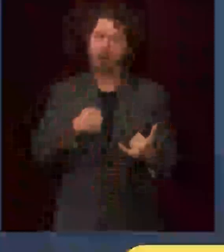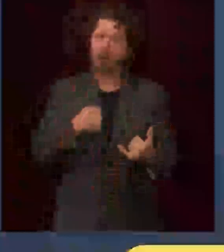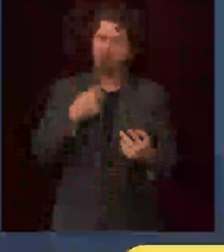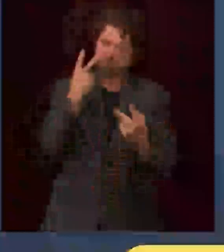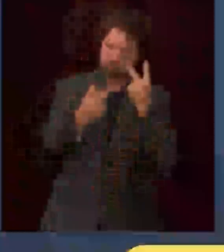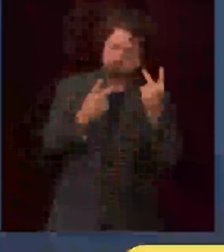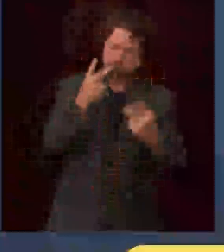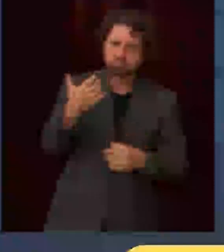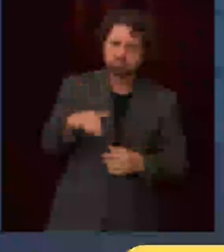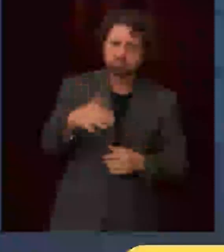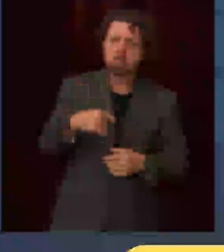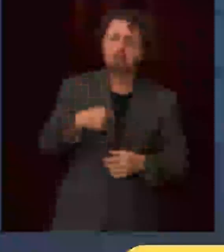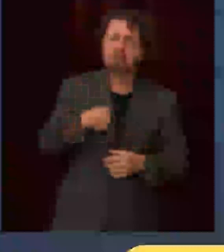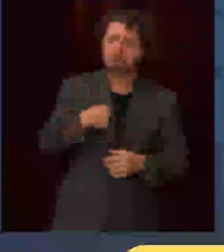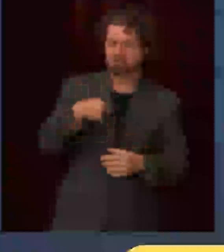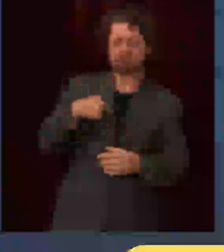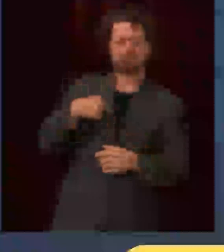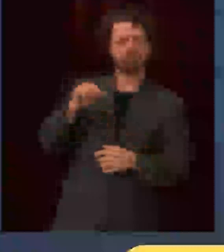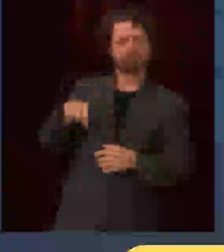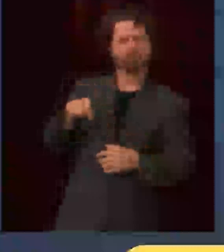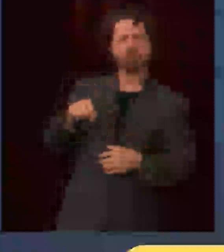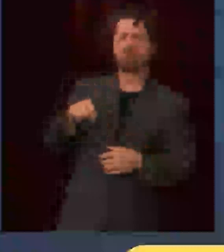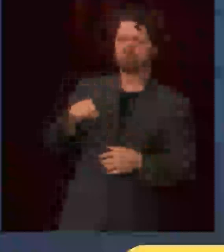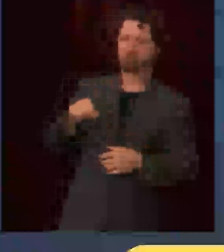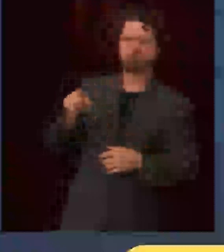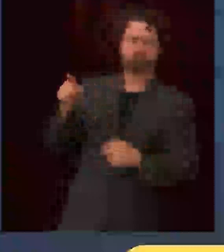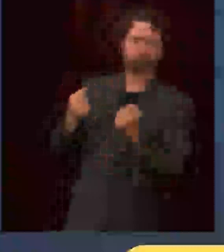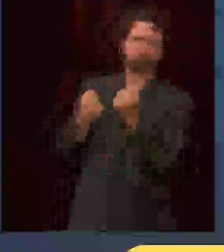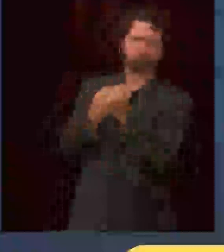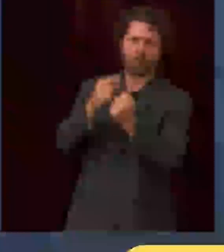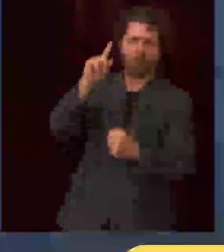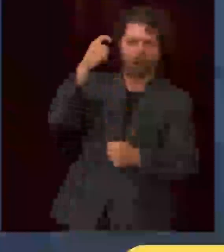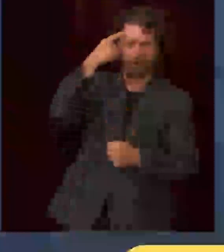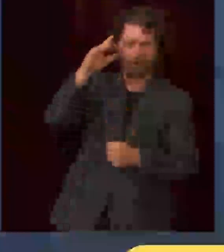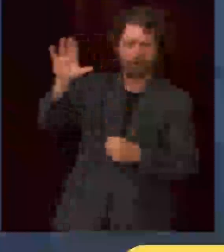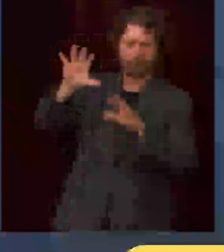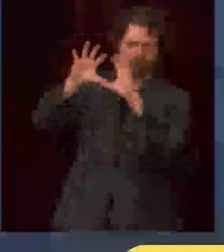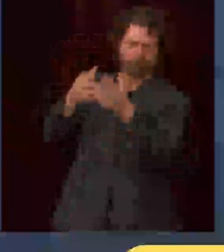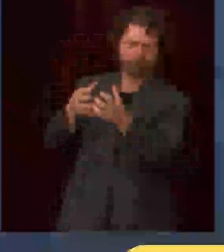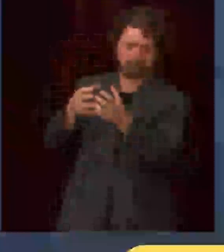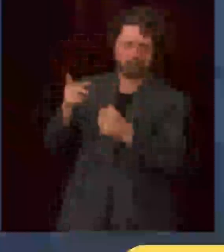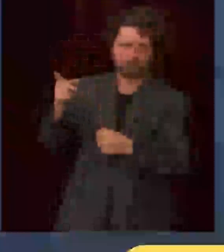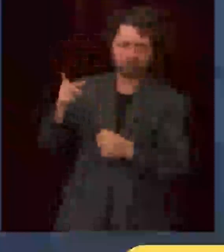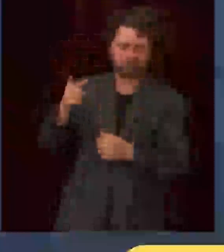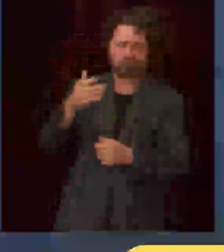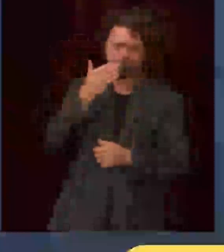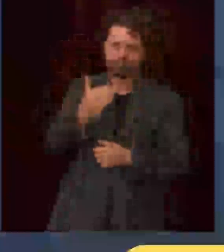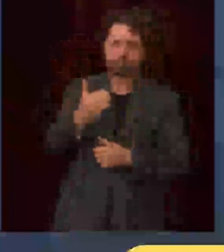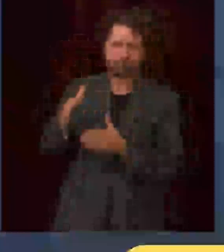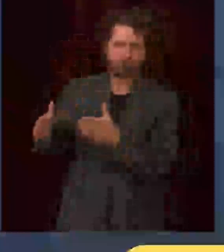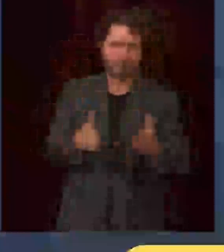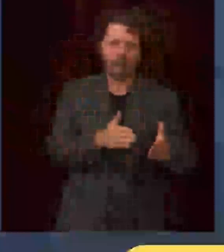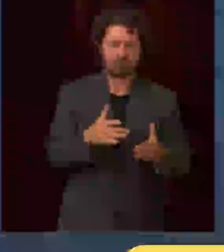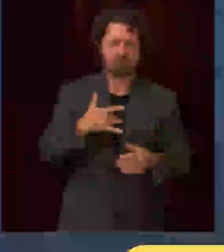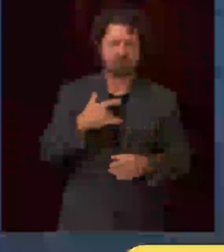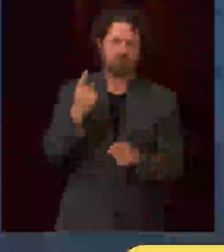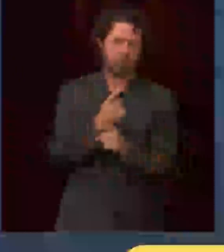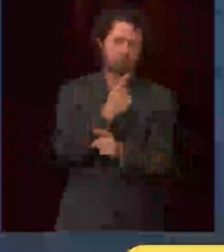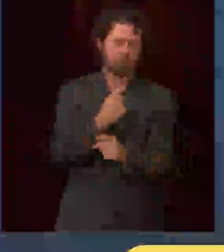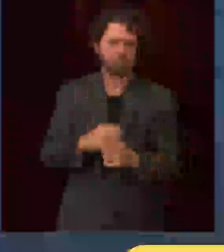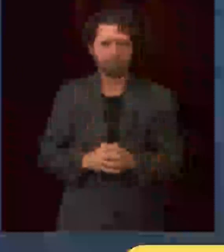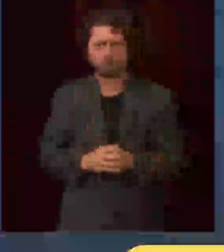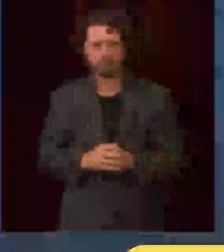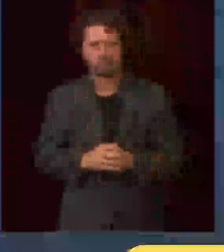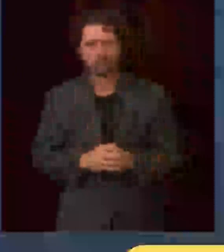Great. Next question comes from Daniel with the Inlander. Yeah, I guess my question is there's been a lot of situations where there's been these